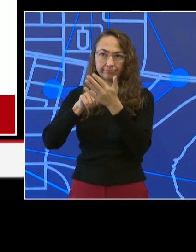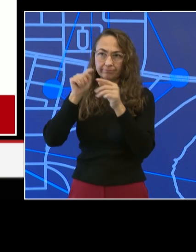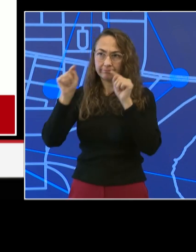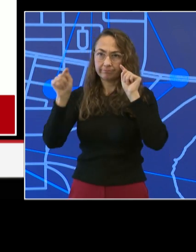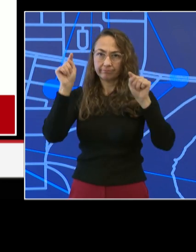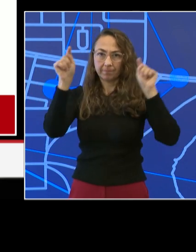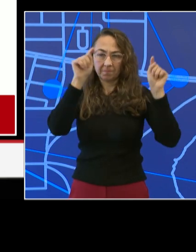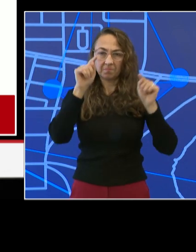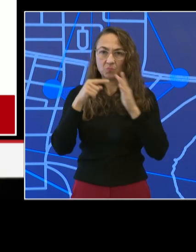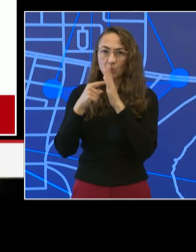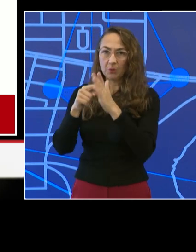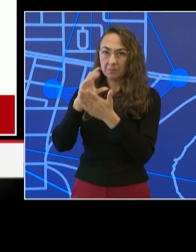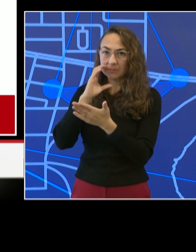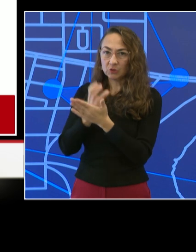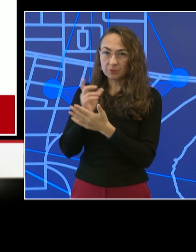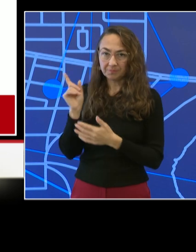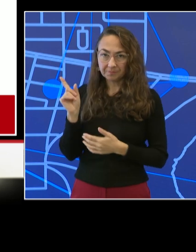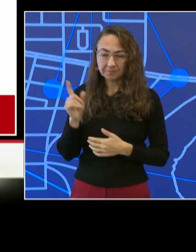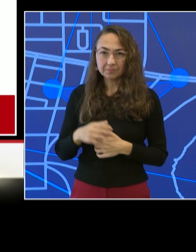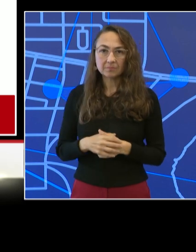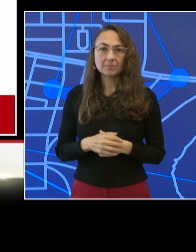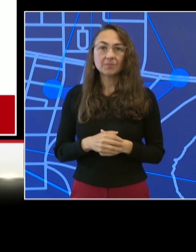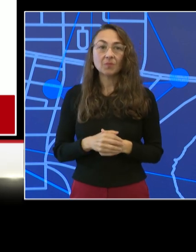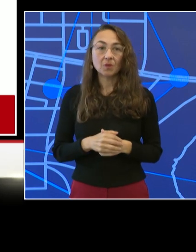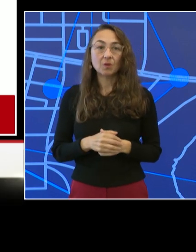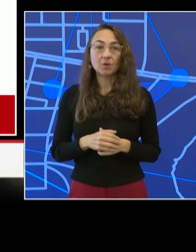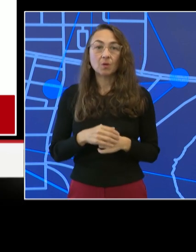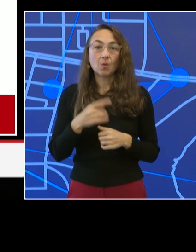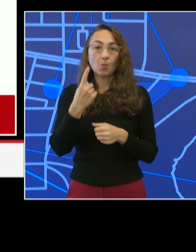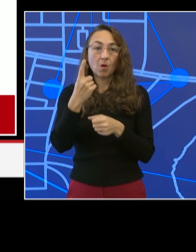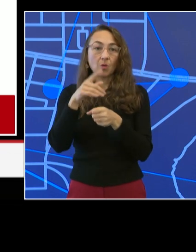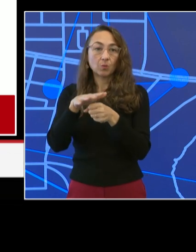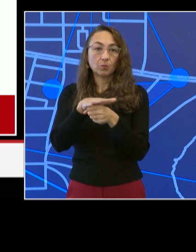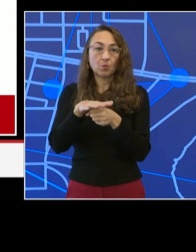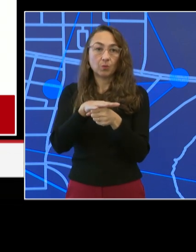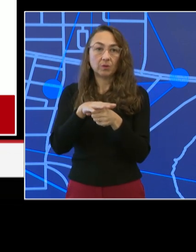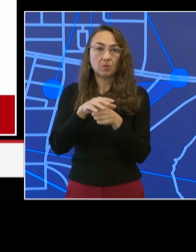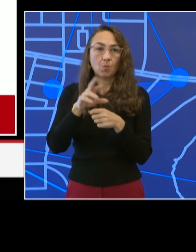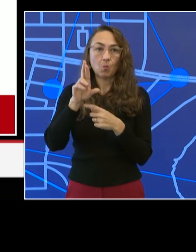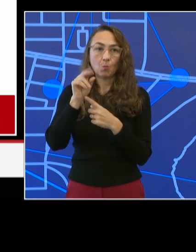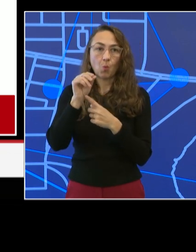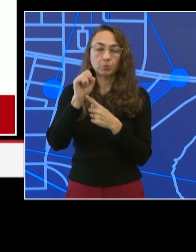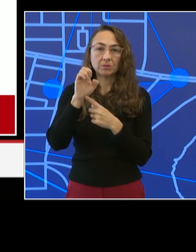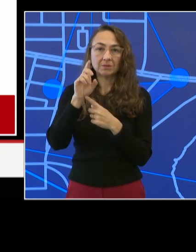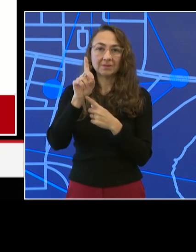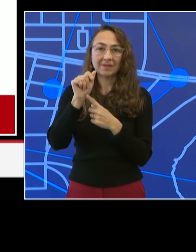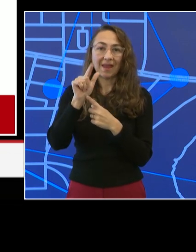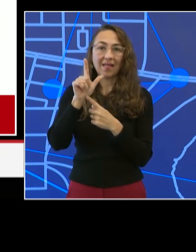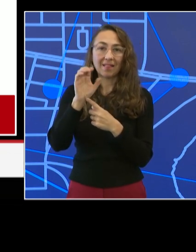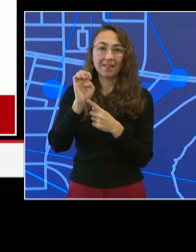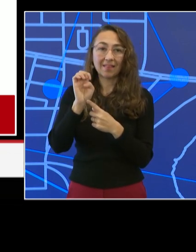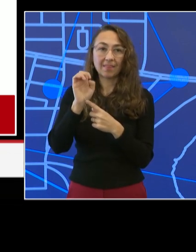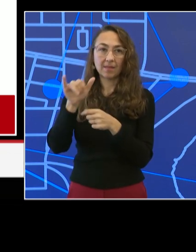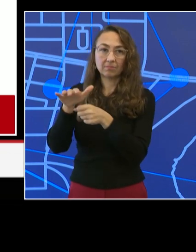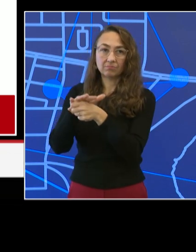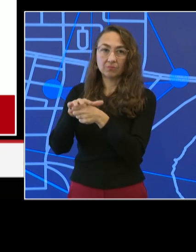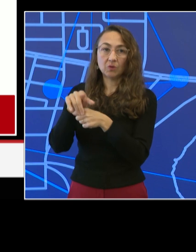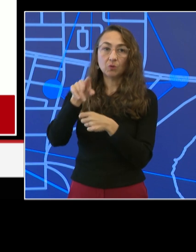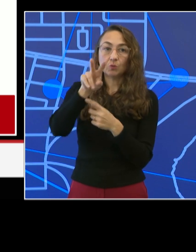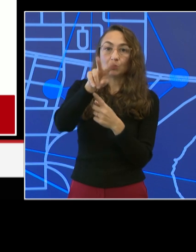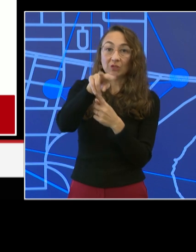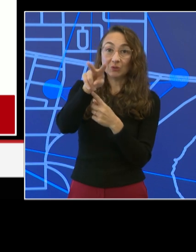in total crimes in our Rosedale zone. We had a 40% reduction in total crime in our Anacostia zone, and